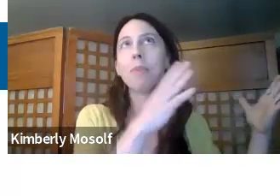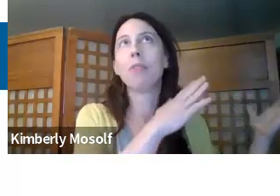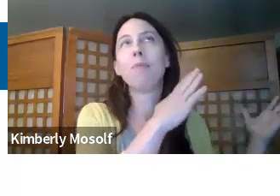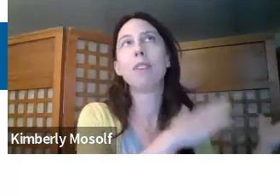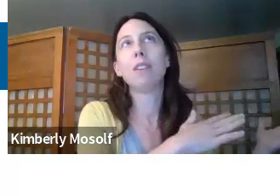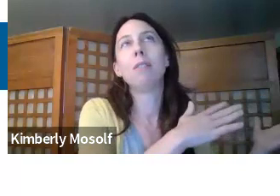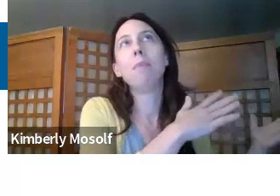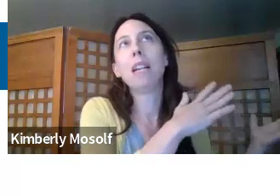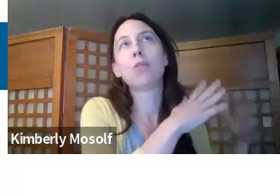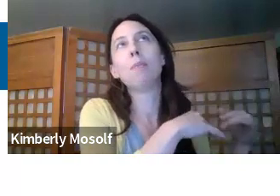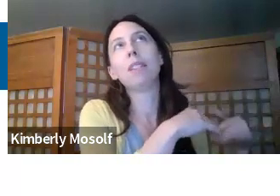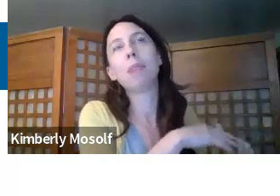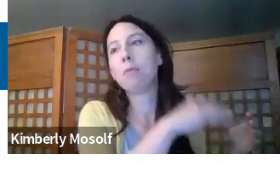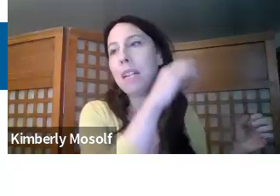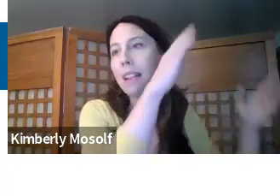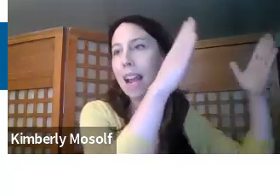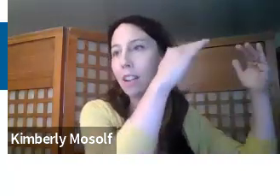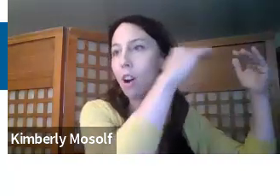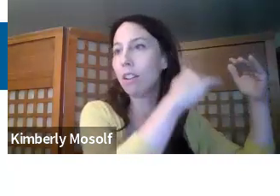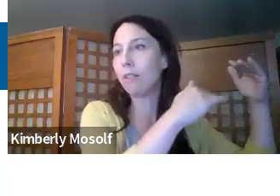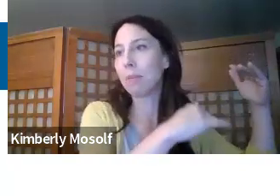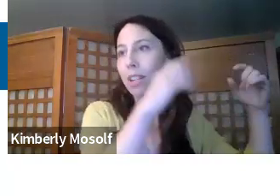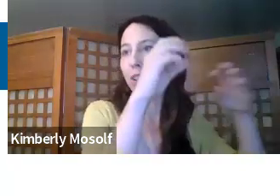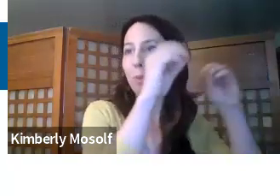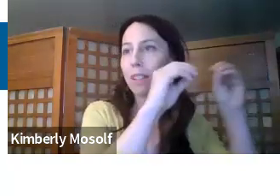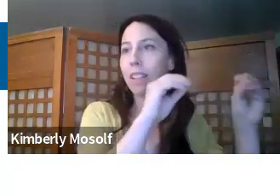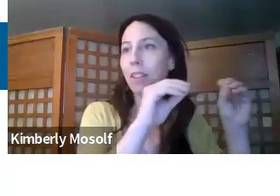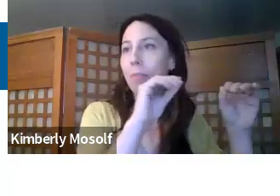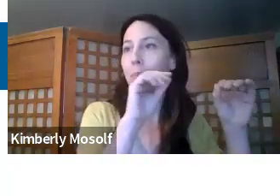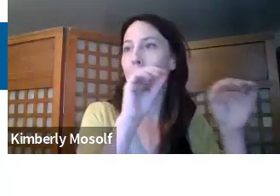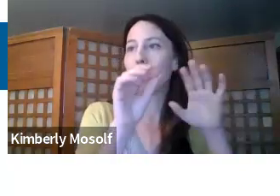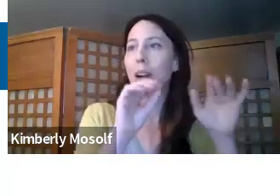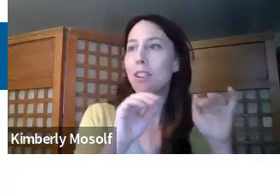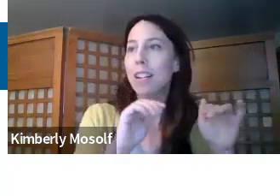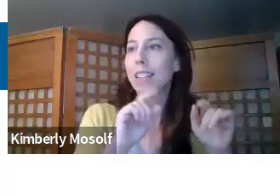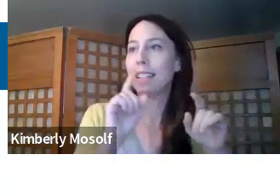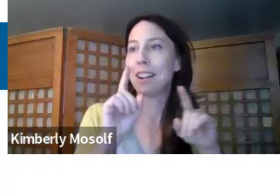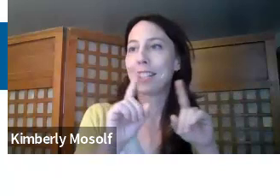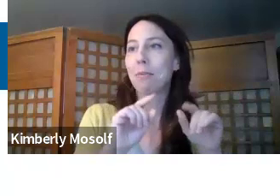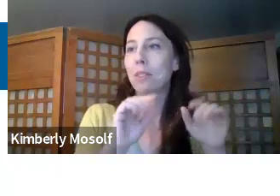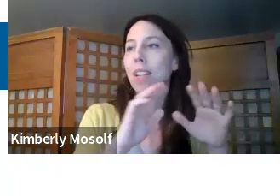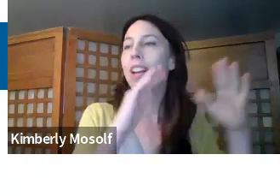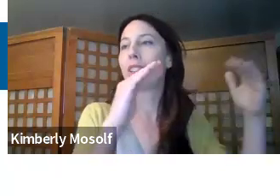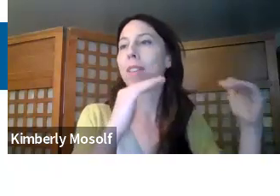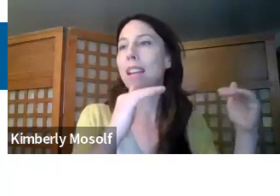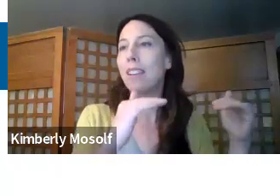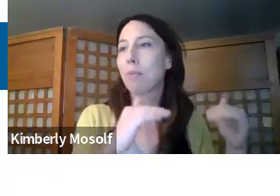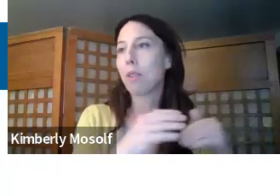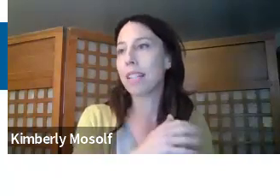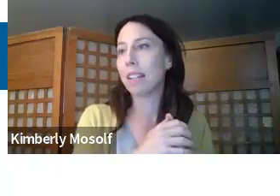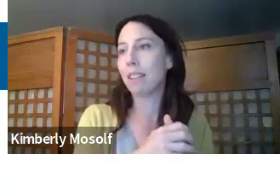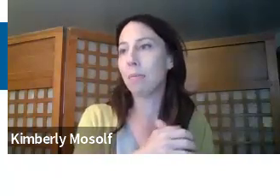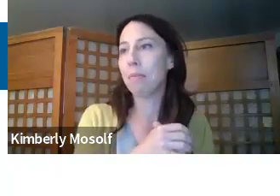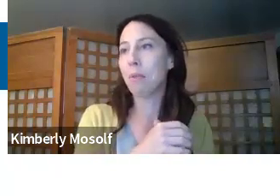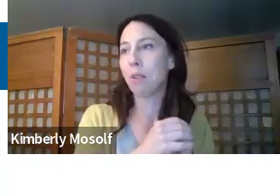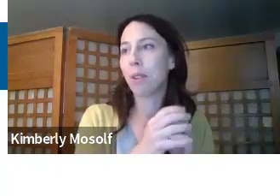for example, the minutes from the September meeting that had all of the recommendations with the, people's priorities, the dots that were used, just something that kind of broke